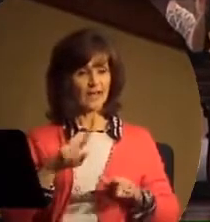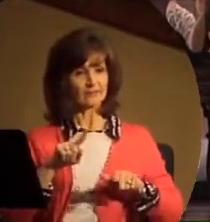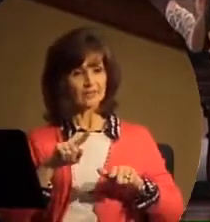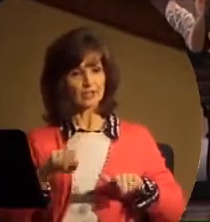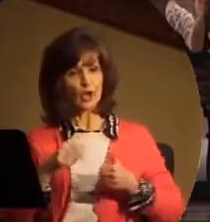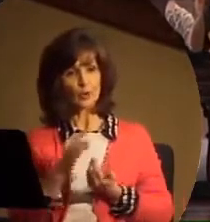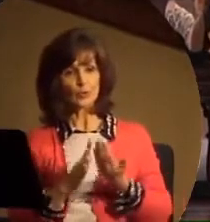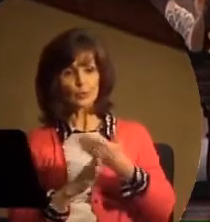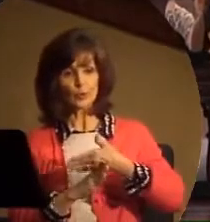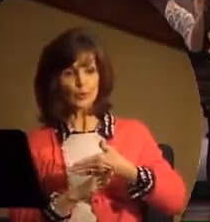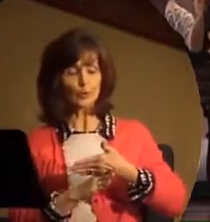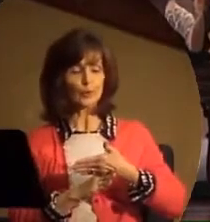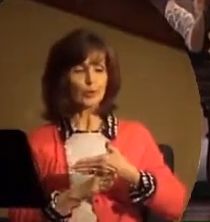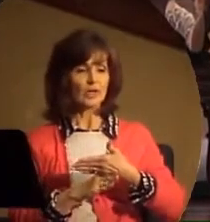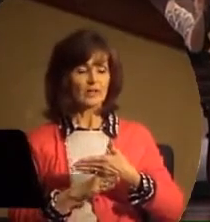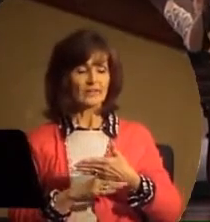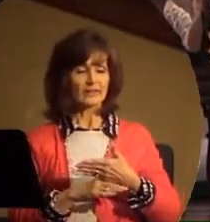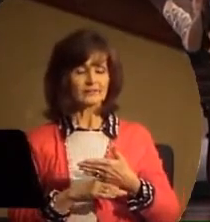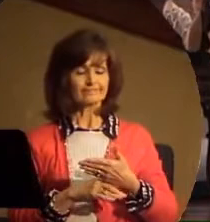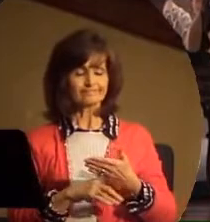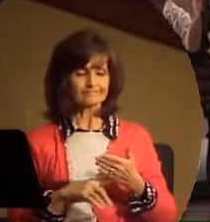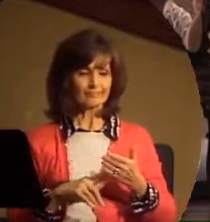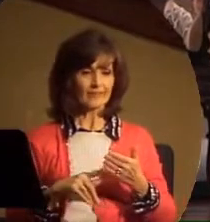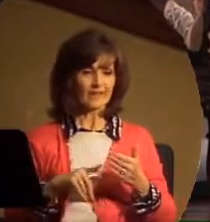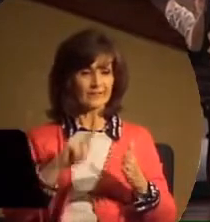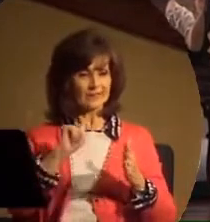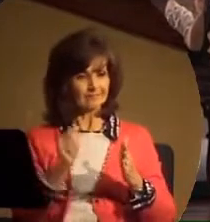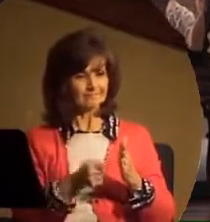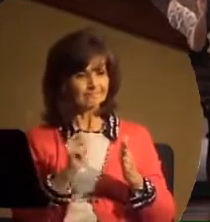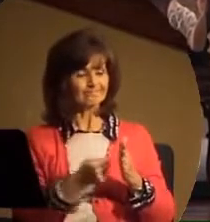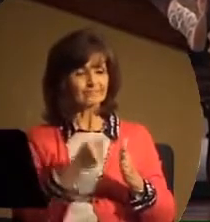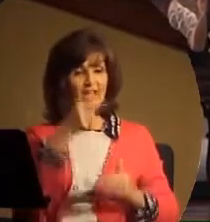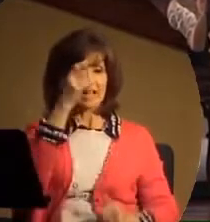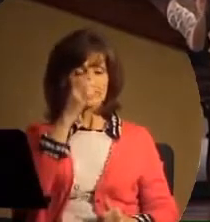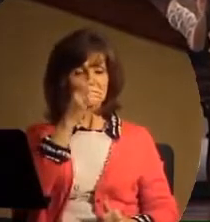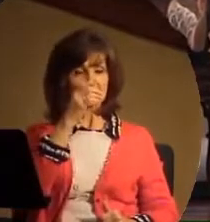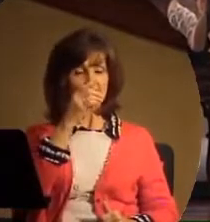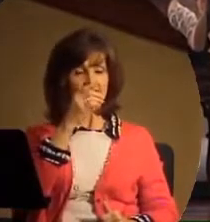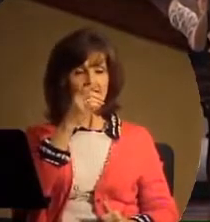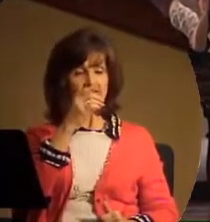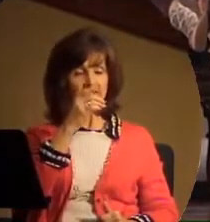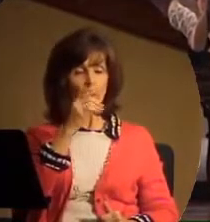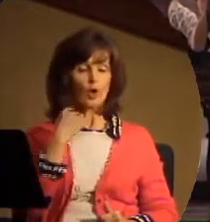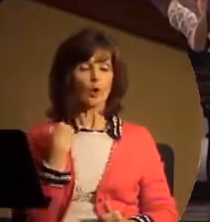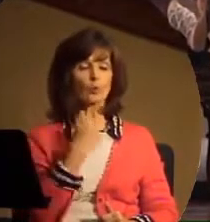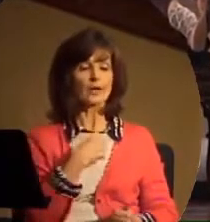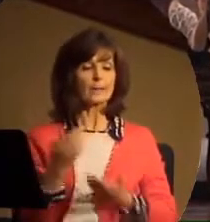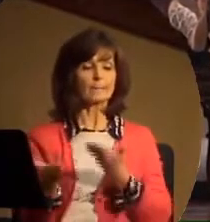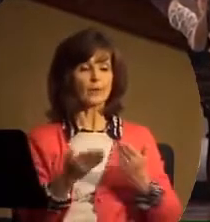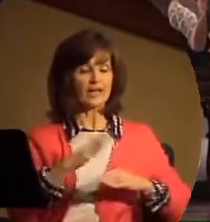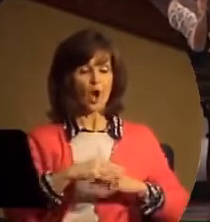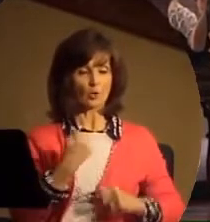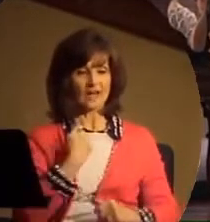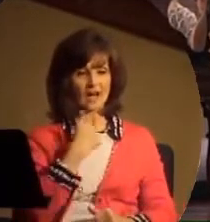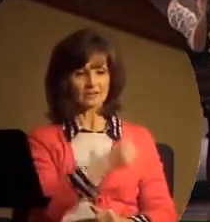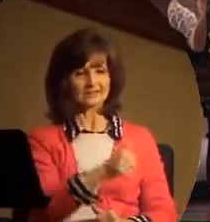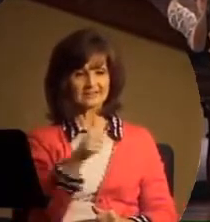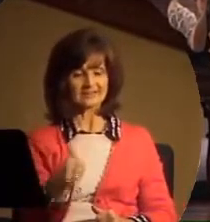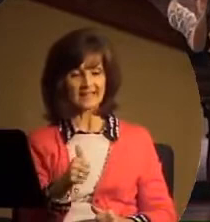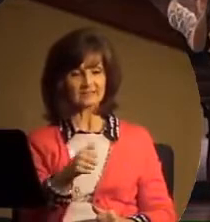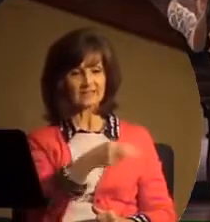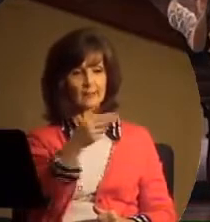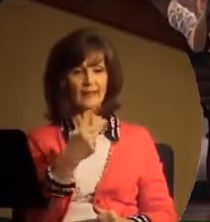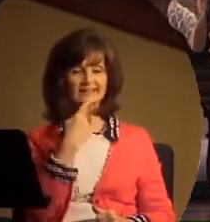all the correction and the chastisement. We're the one who brings it upon ourselves. Habakkuk said, "God, are you